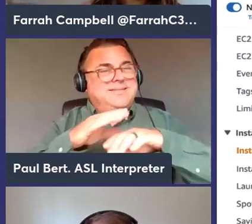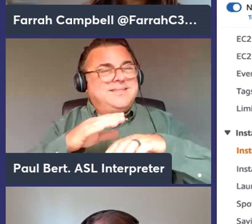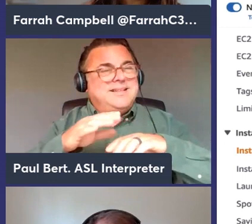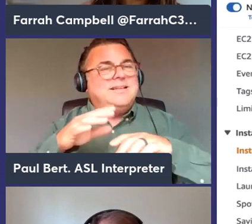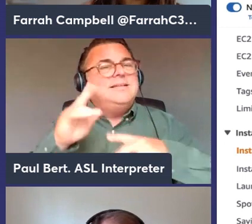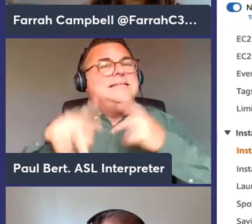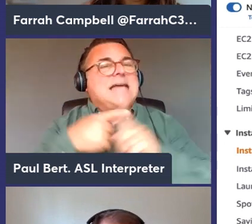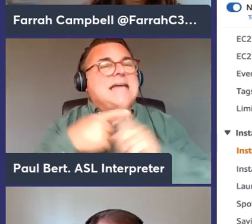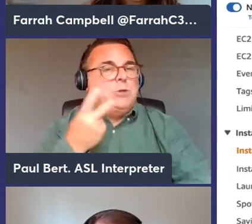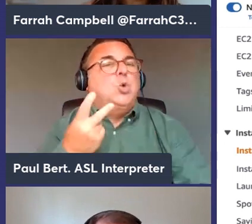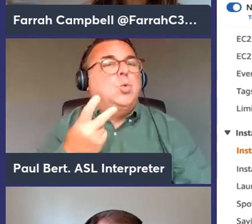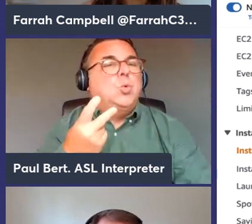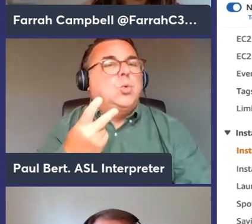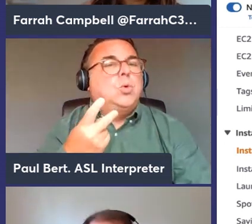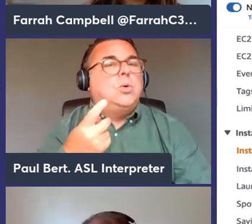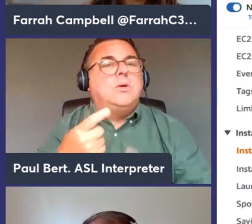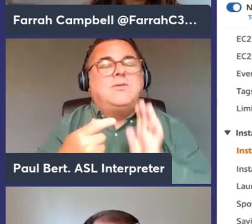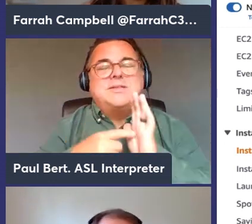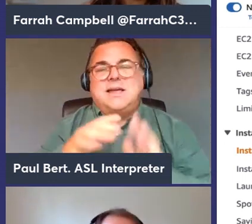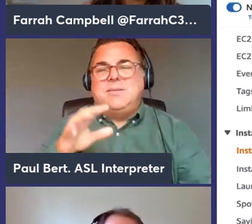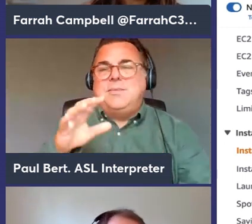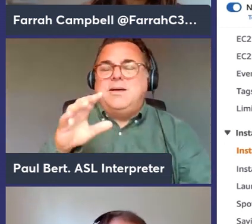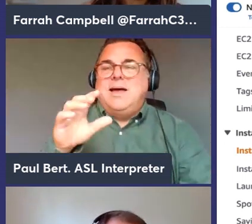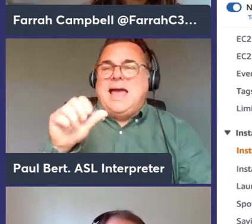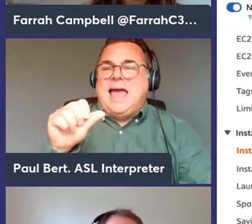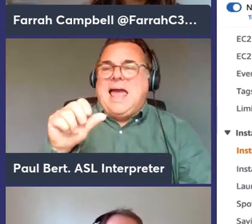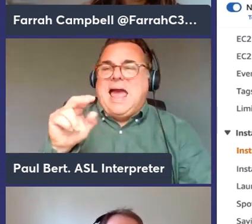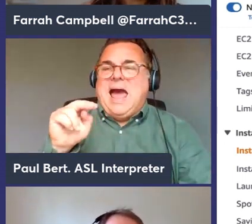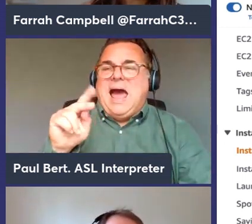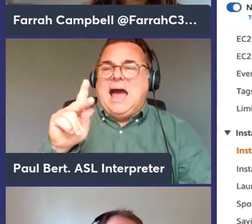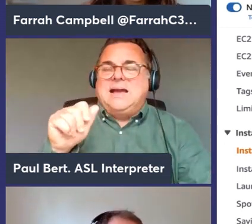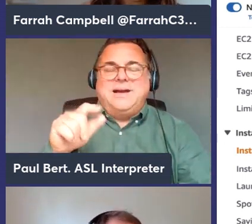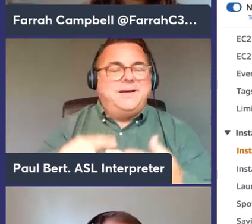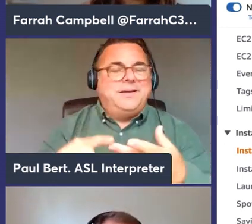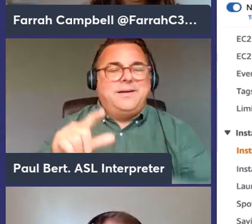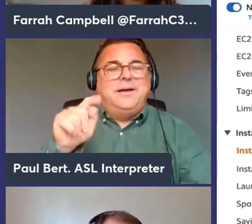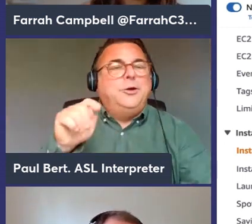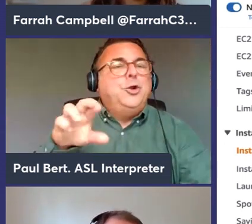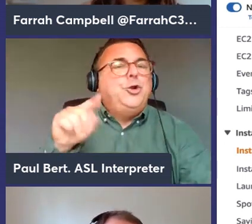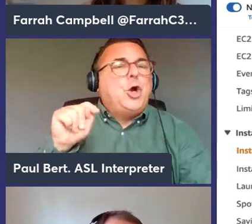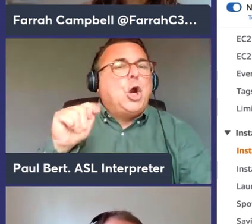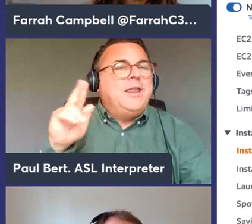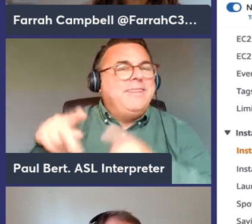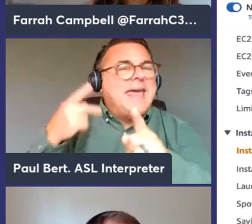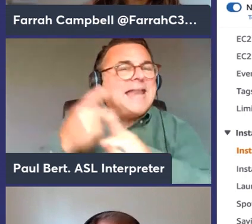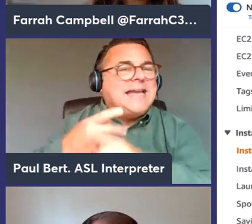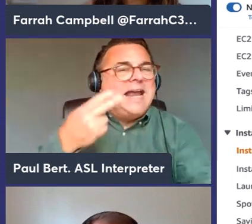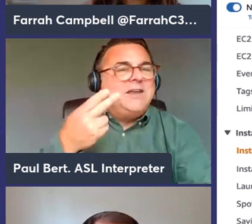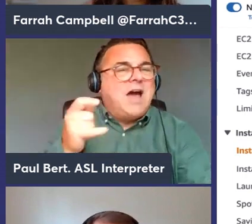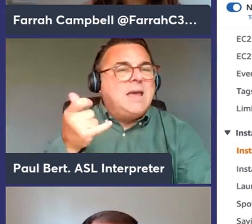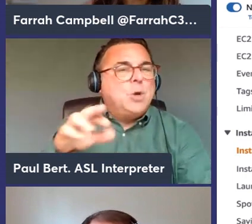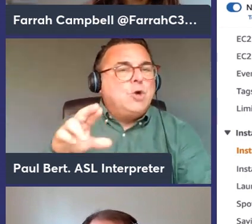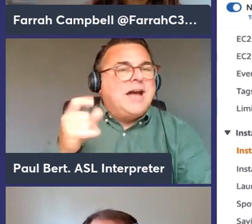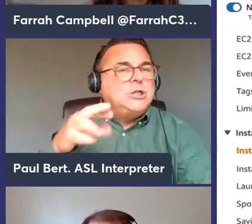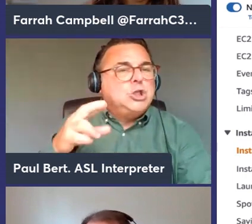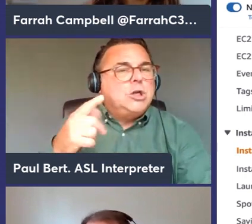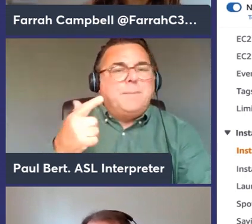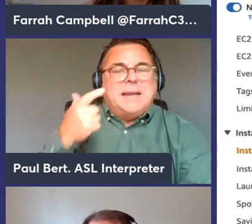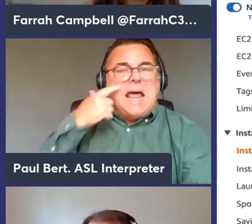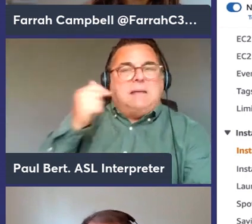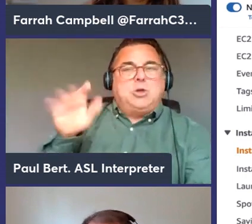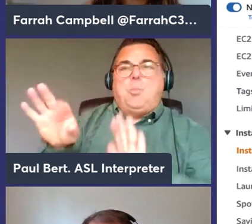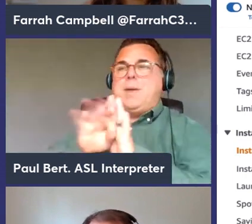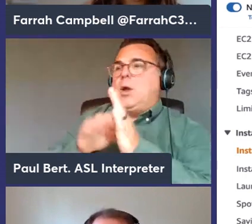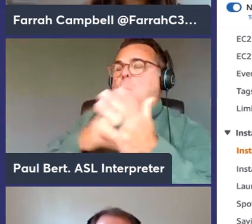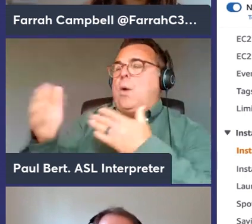as, VMware, Anka, Tart, things of that nature. Pick your favorite third-party type